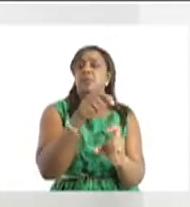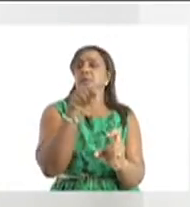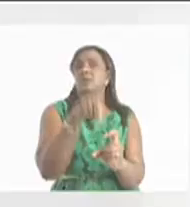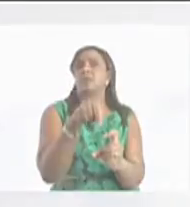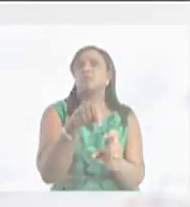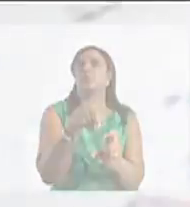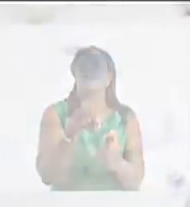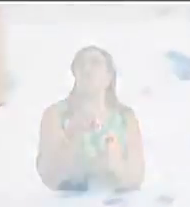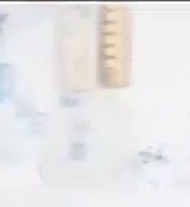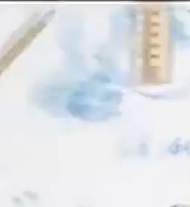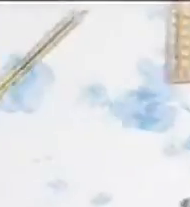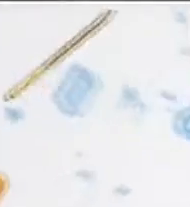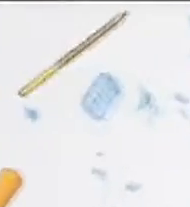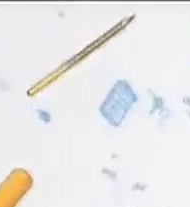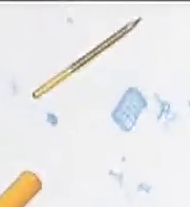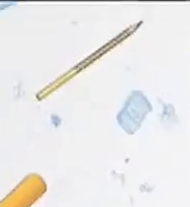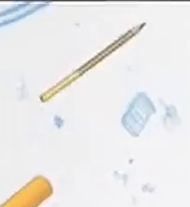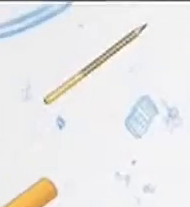so on.